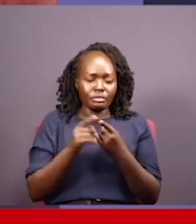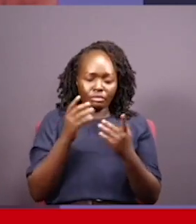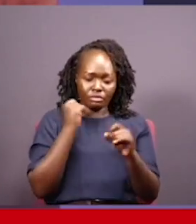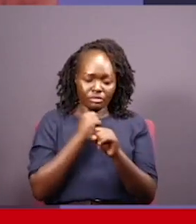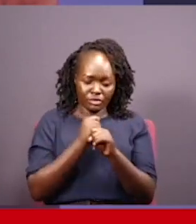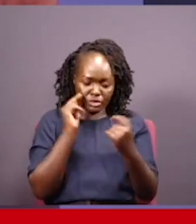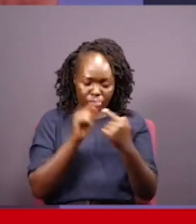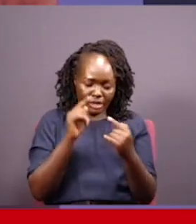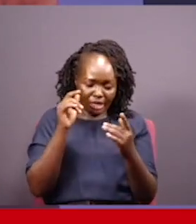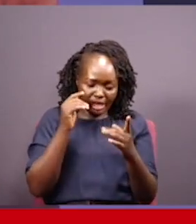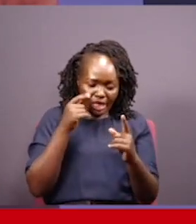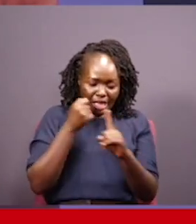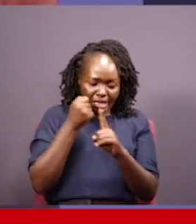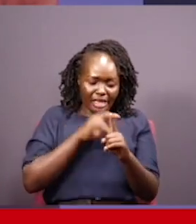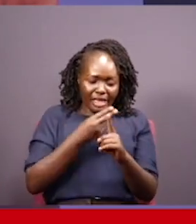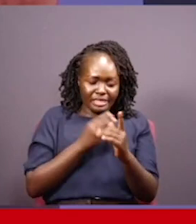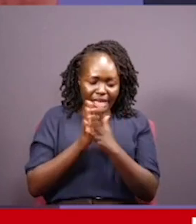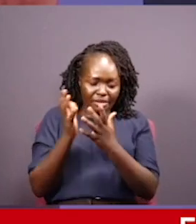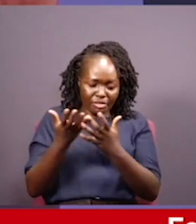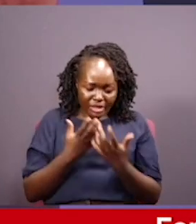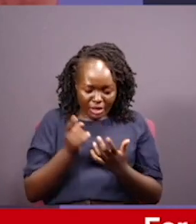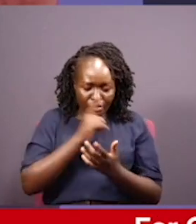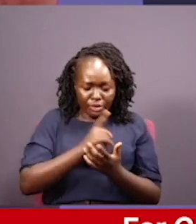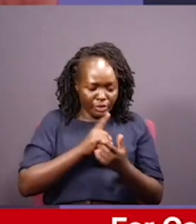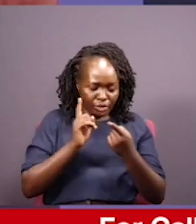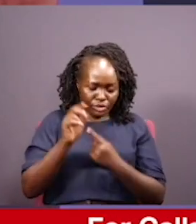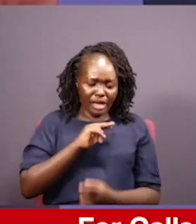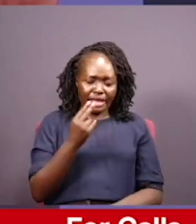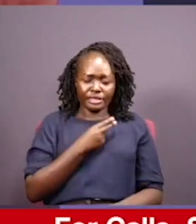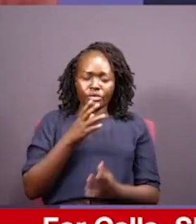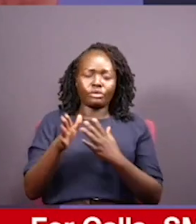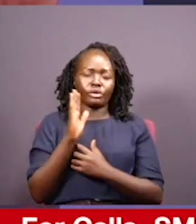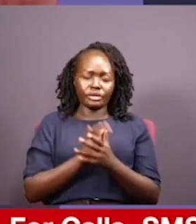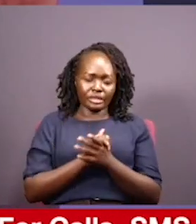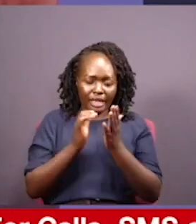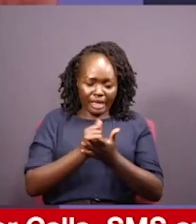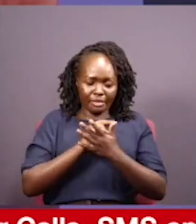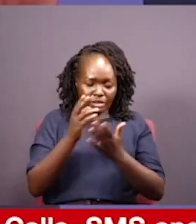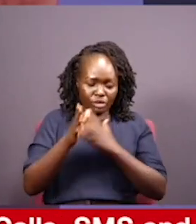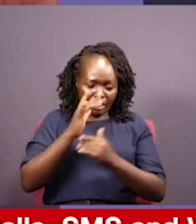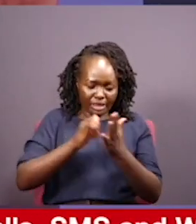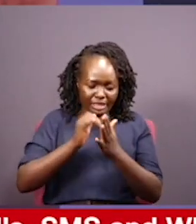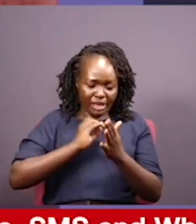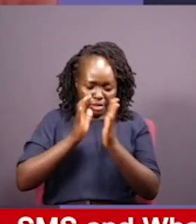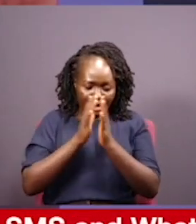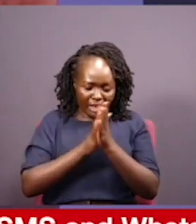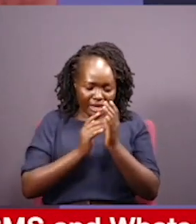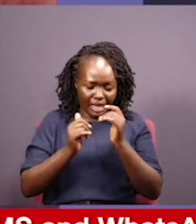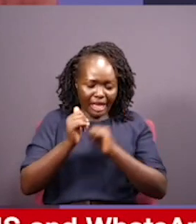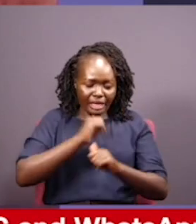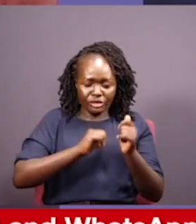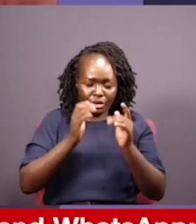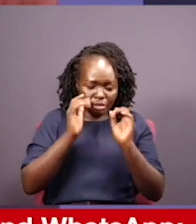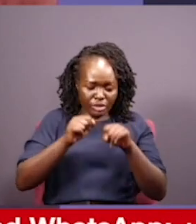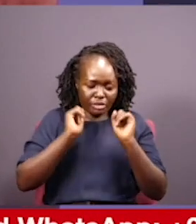us and bringing hostility towards us, mighty Father. And so help us, Lord, that our prayers and our actions may be informed as we